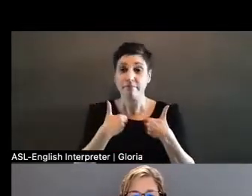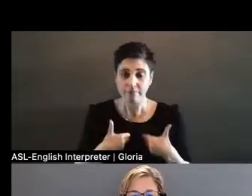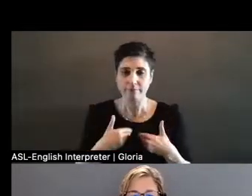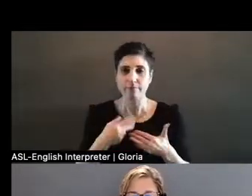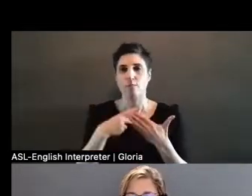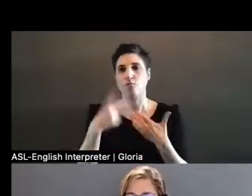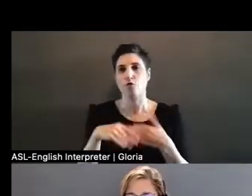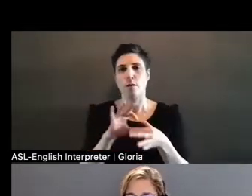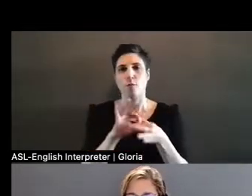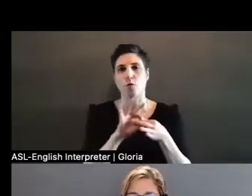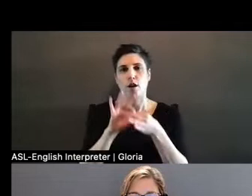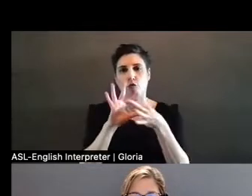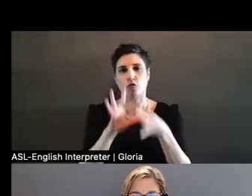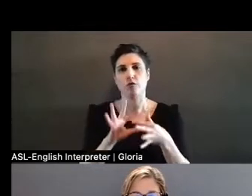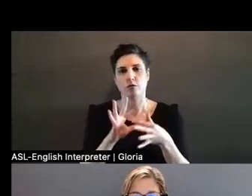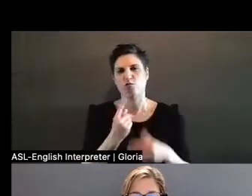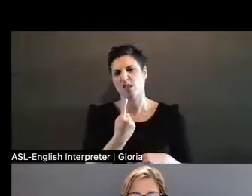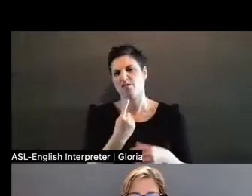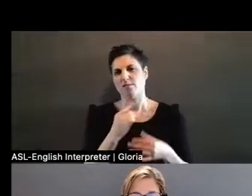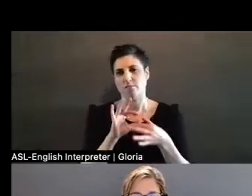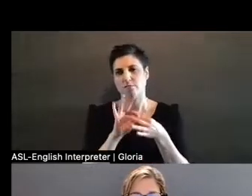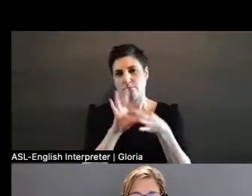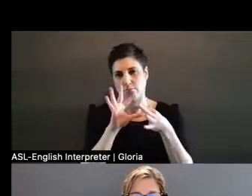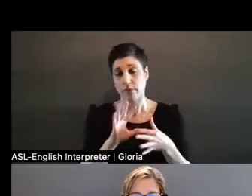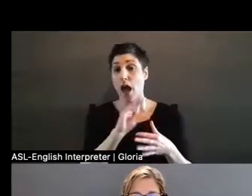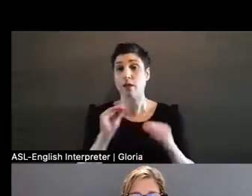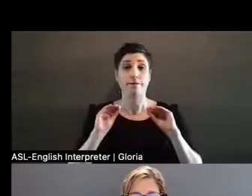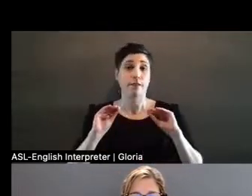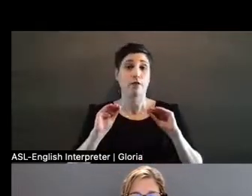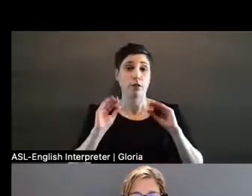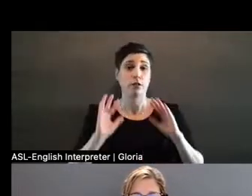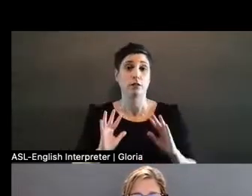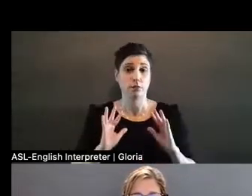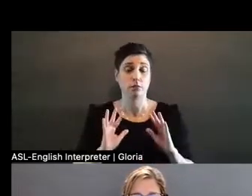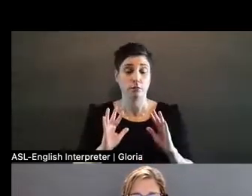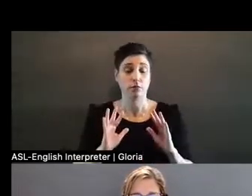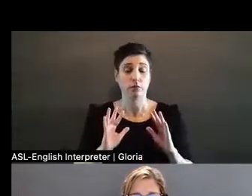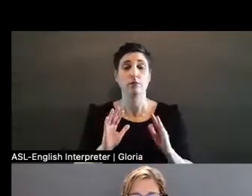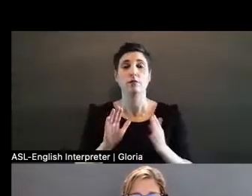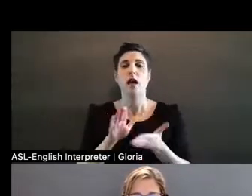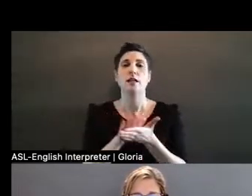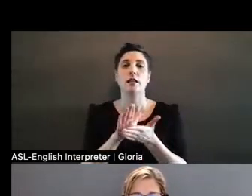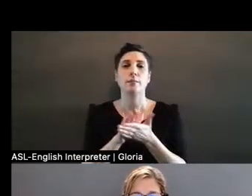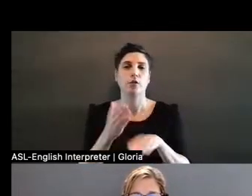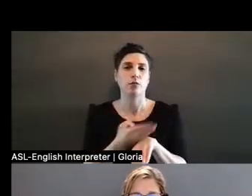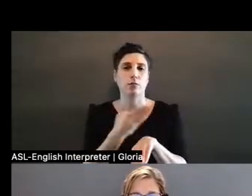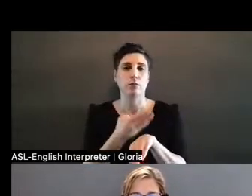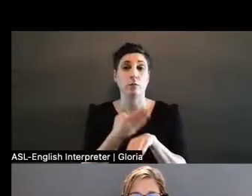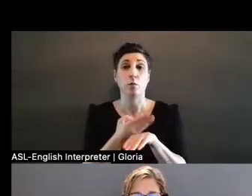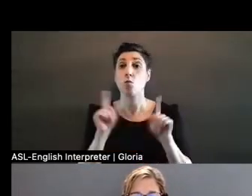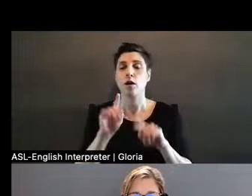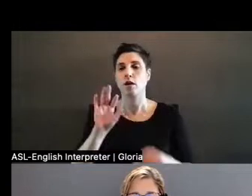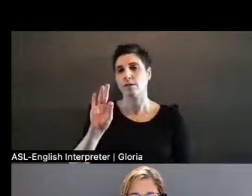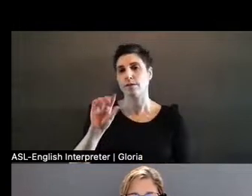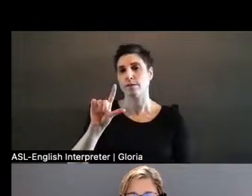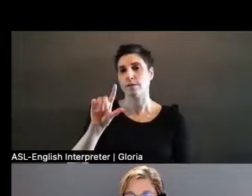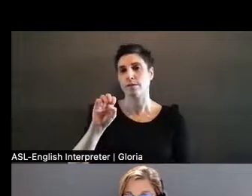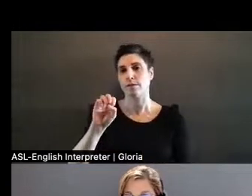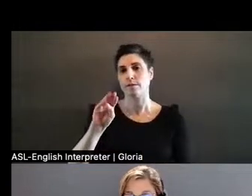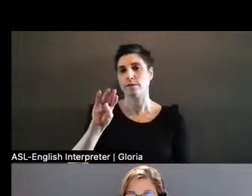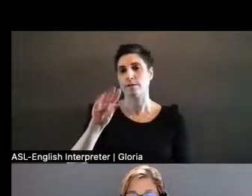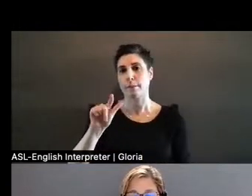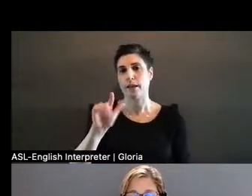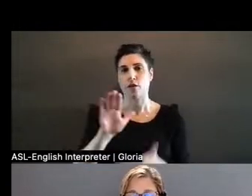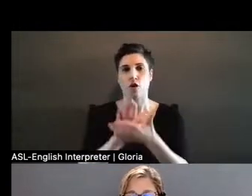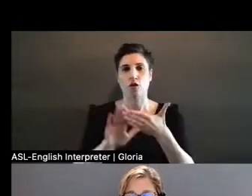coordinator, one of the program coordinators, and a faculty at academic upgrading at Fleming College. We just recently